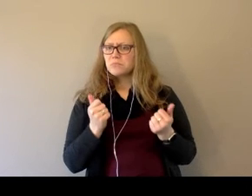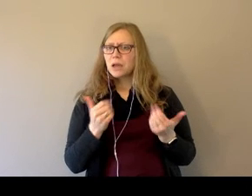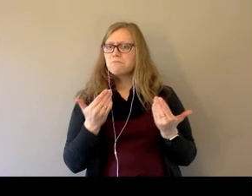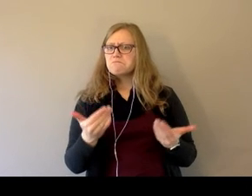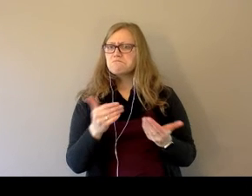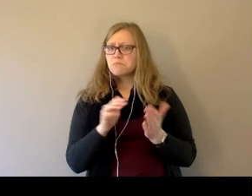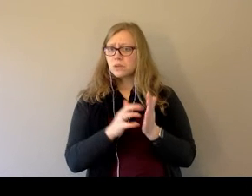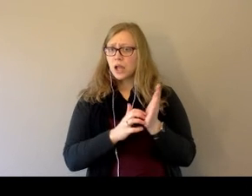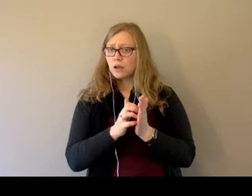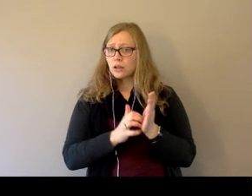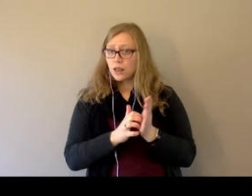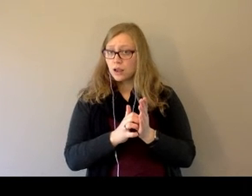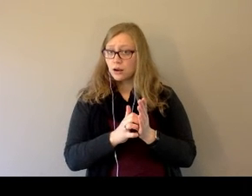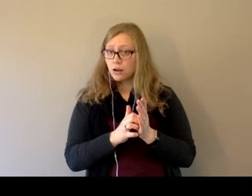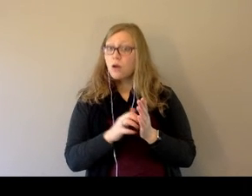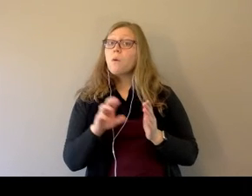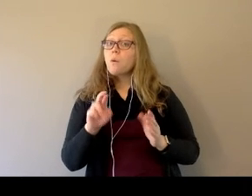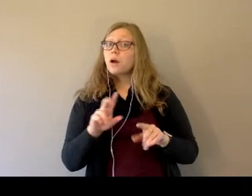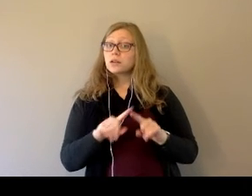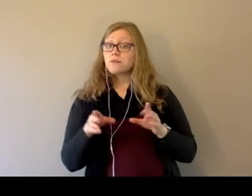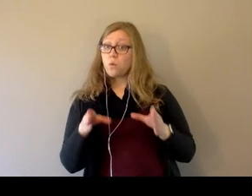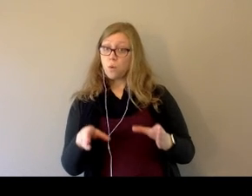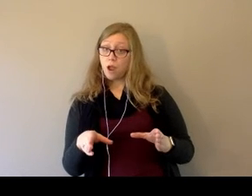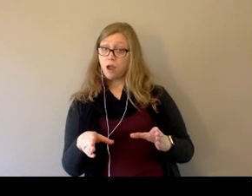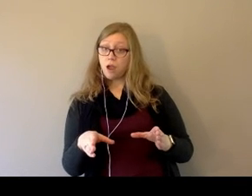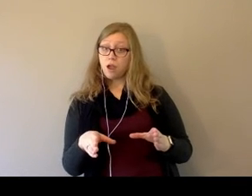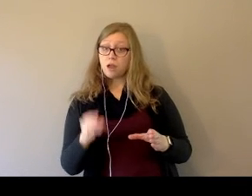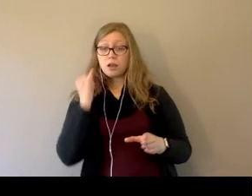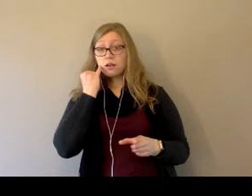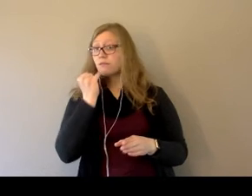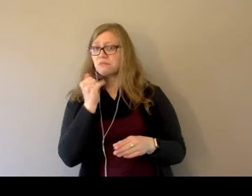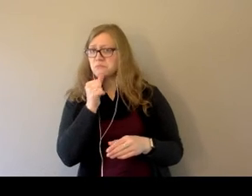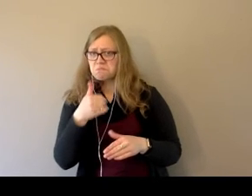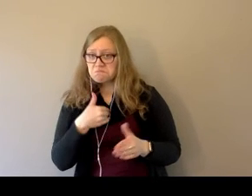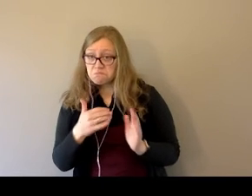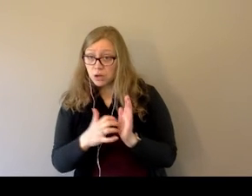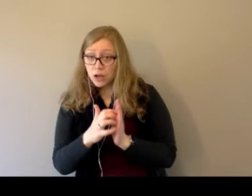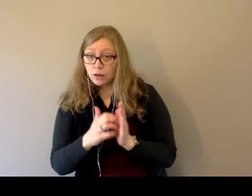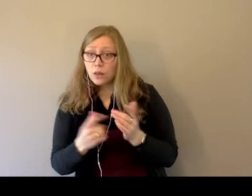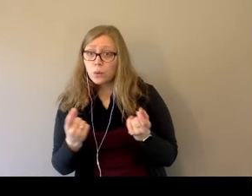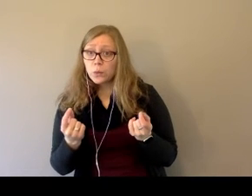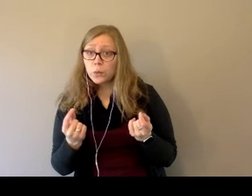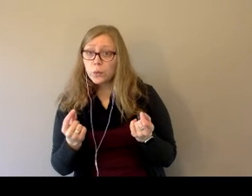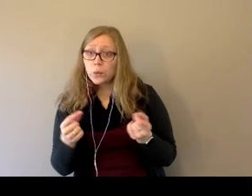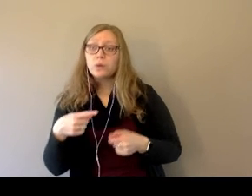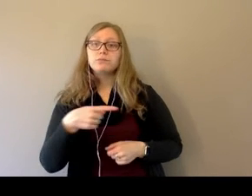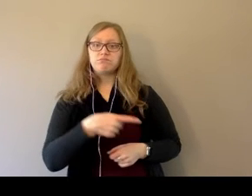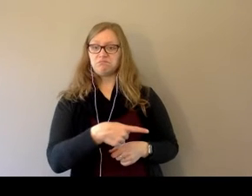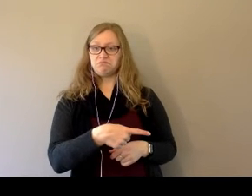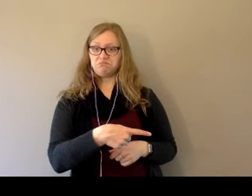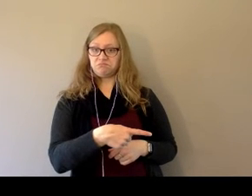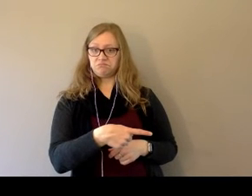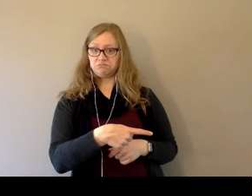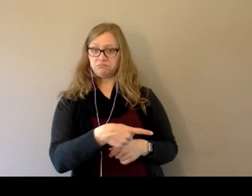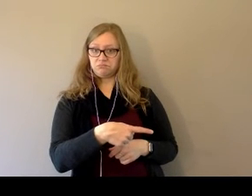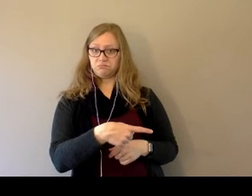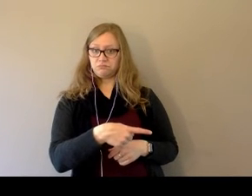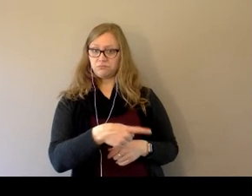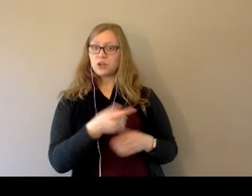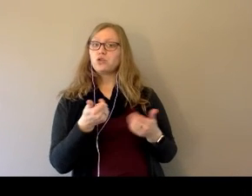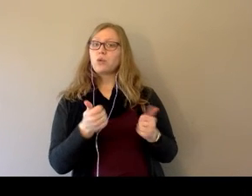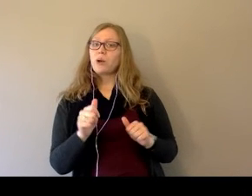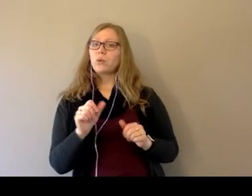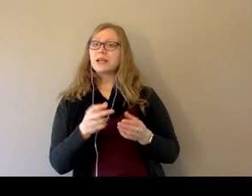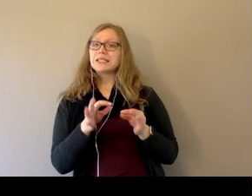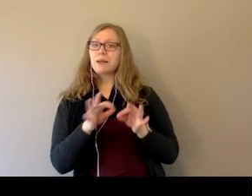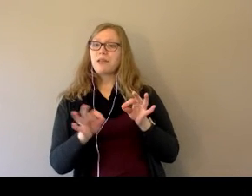calculator, but another way to do it if you're not using your calculator is to just simplify like this.